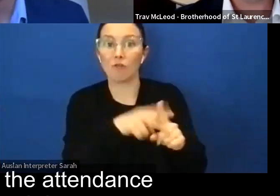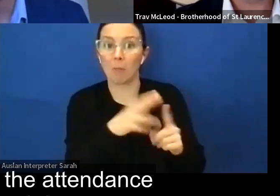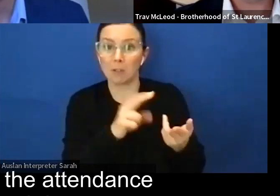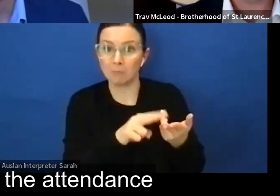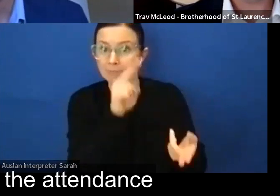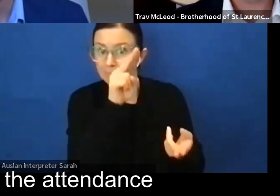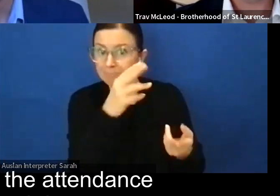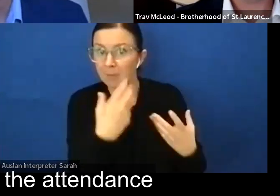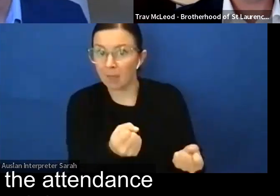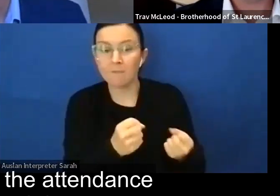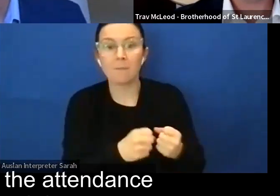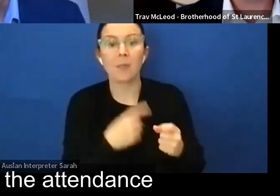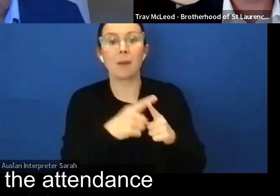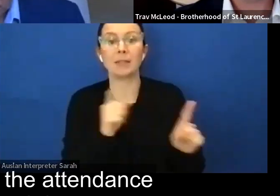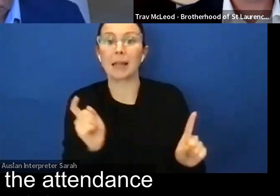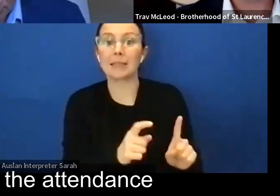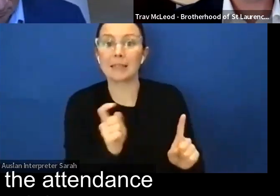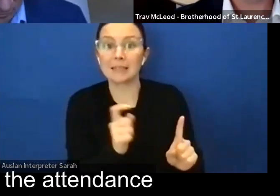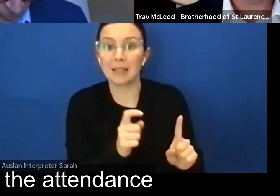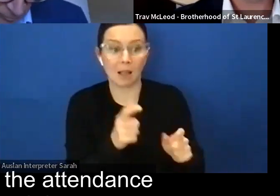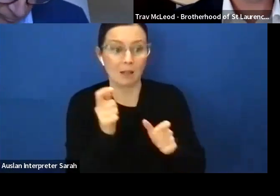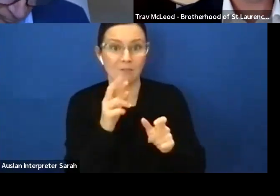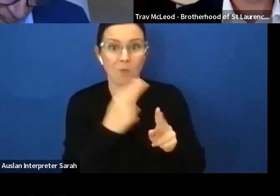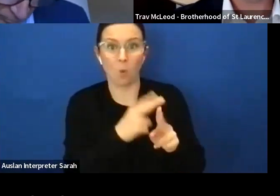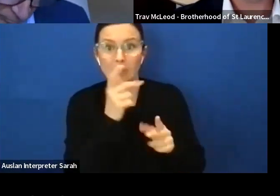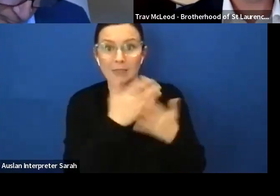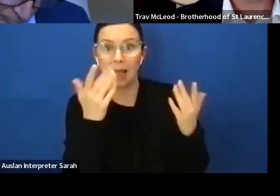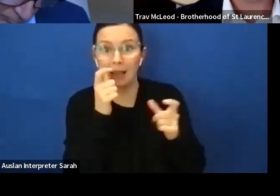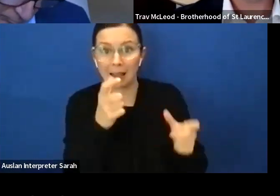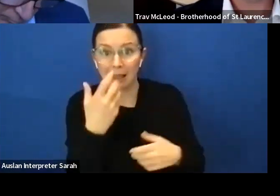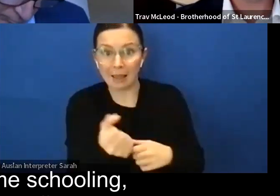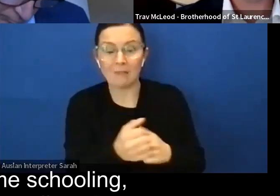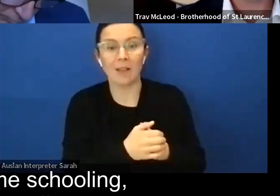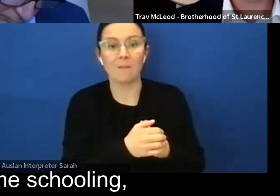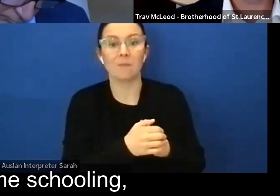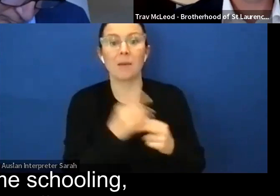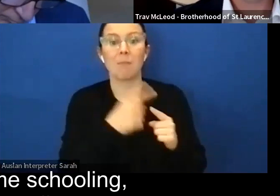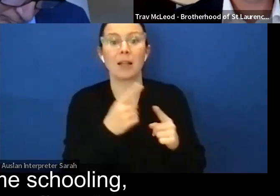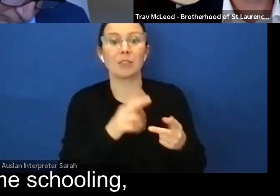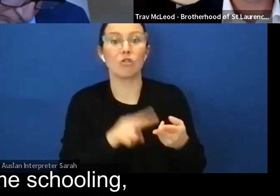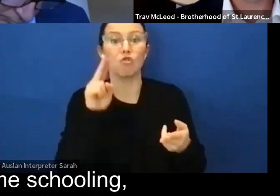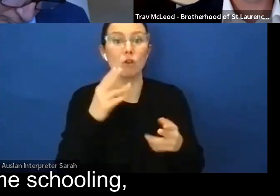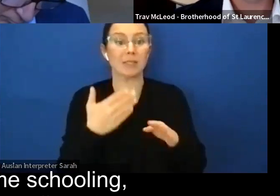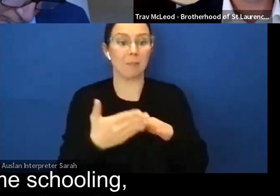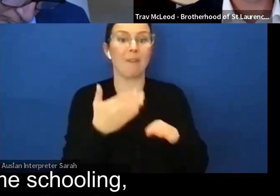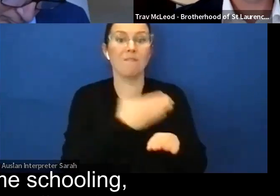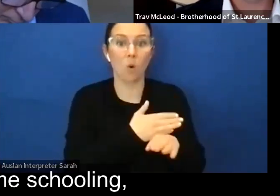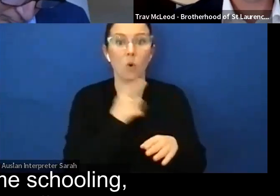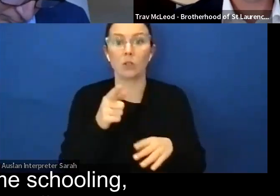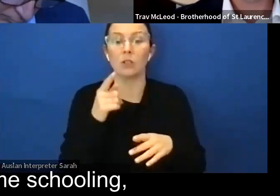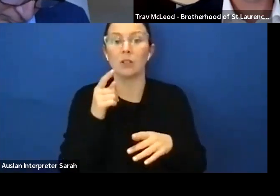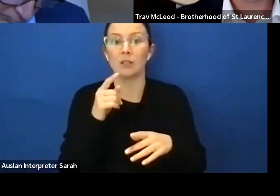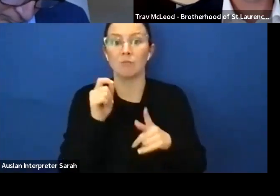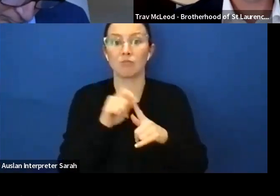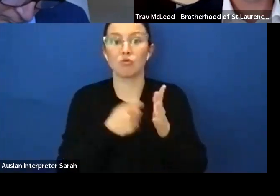an increase in the attendance of centre-based daycare, and an increase in the year before full-time schooling preschool